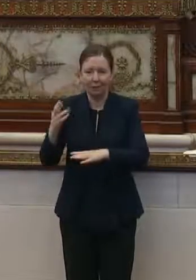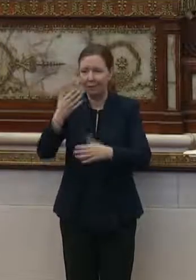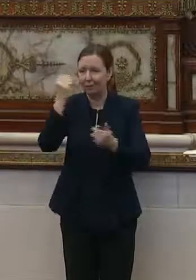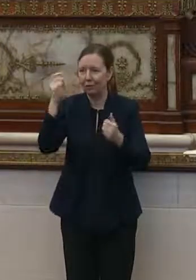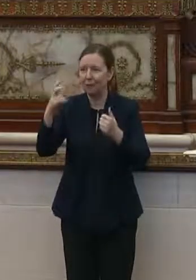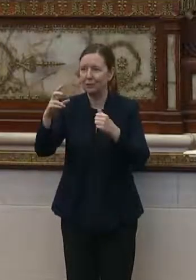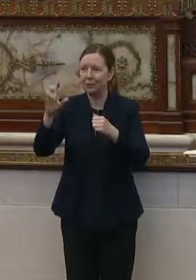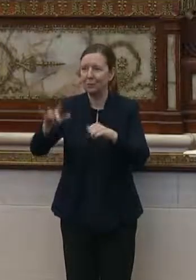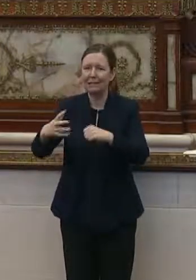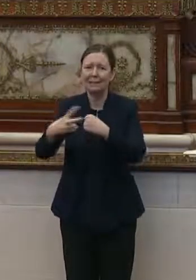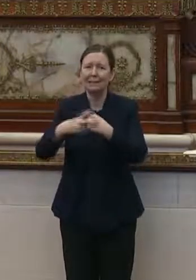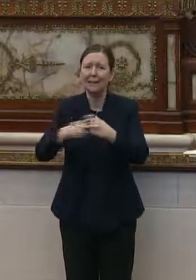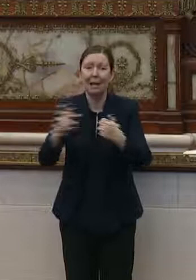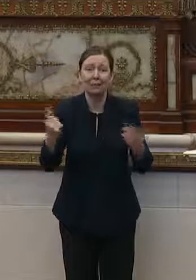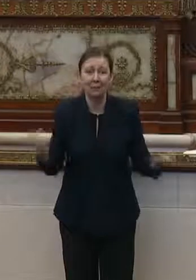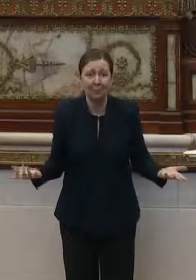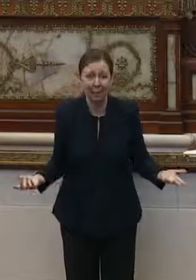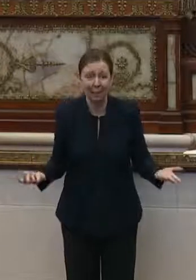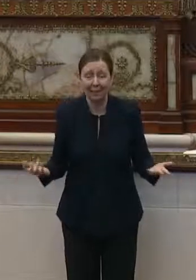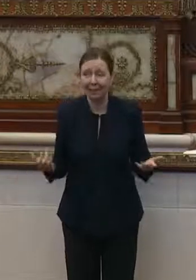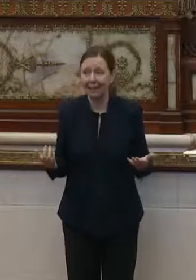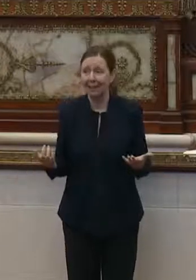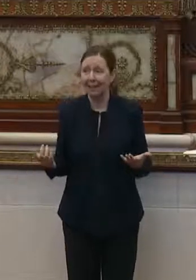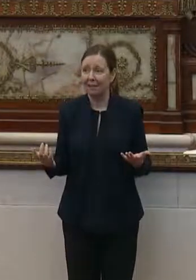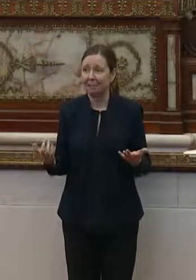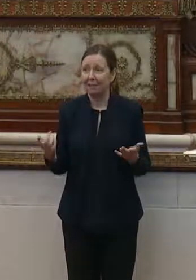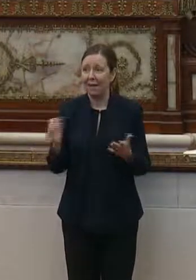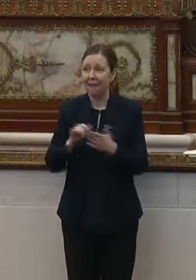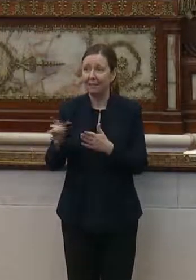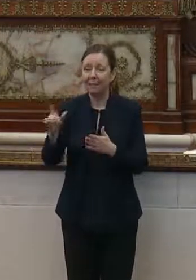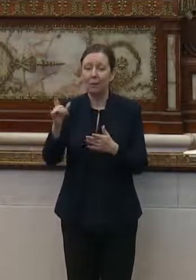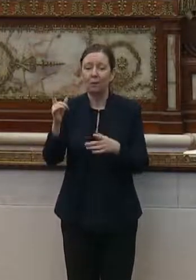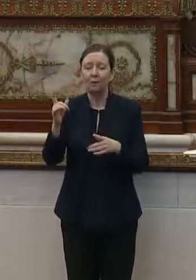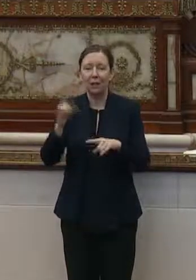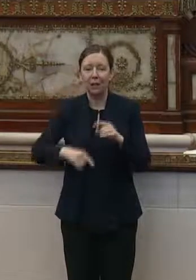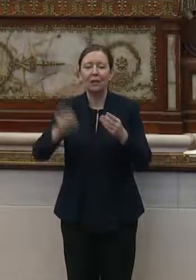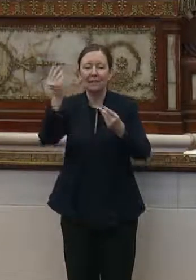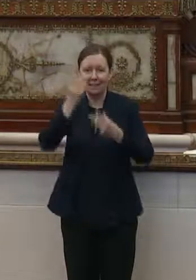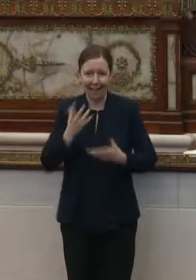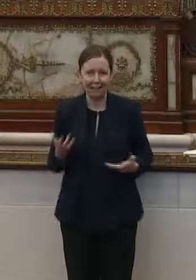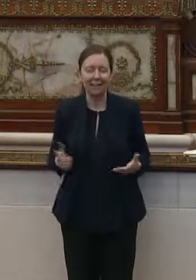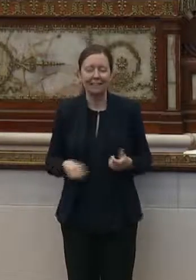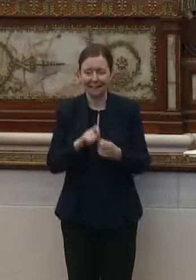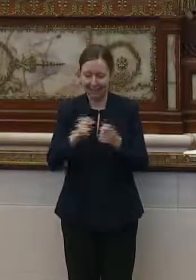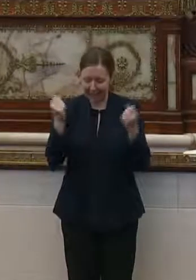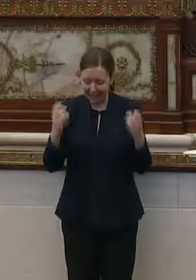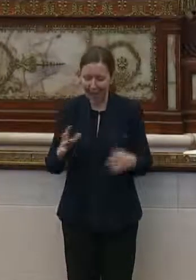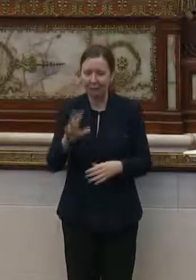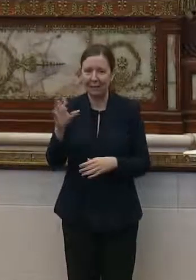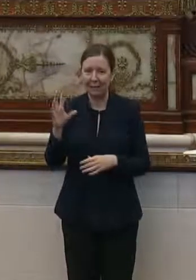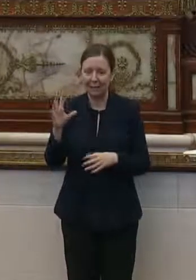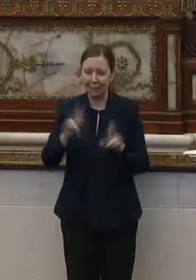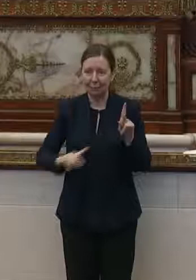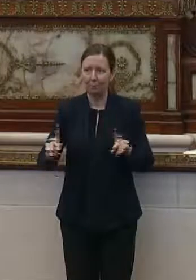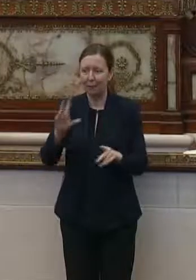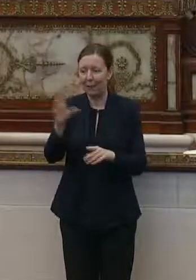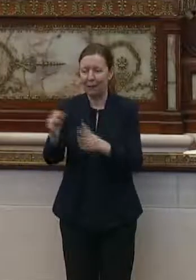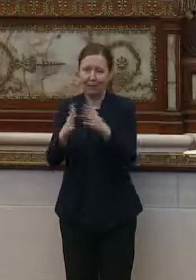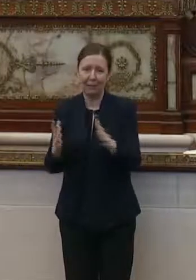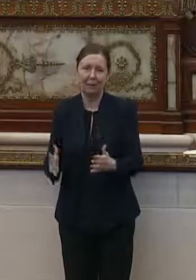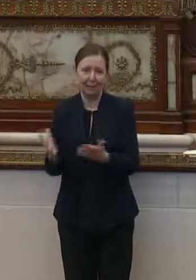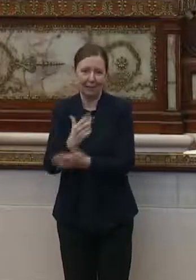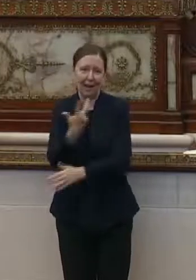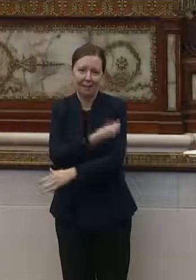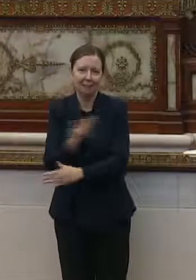press the save button or something along those lines, and that they were unable to tell us exactly how many people who were African American